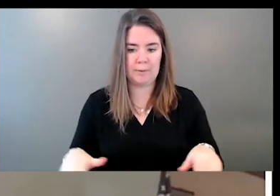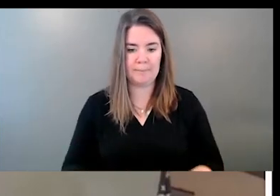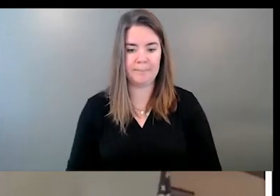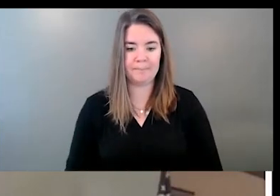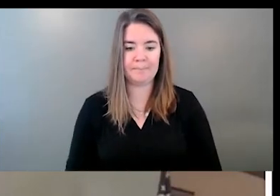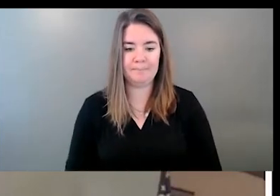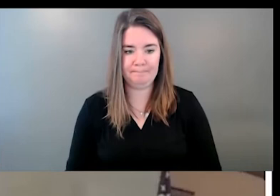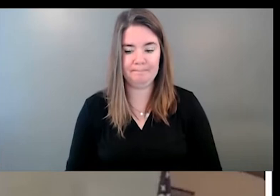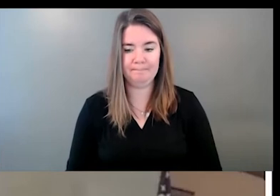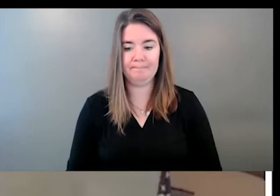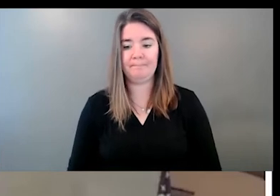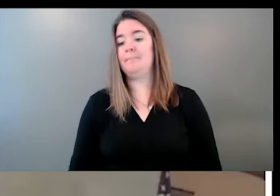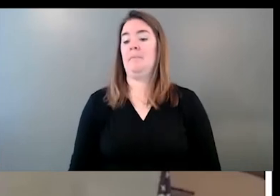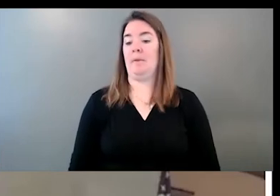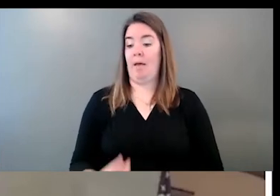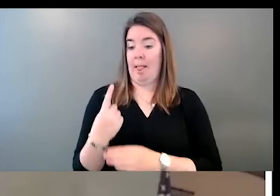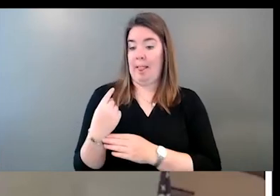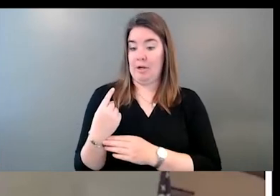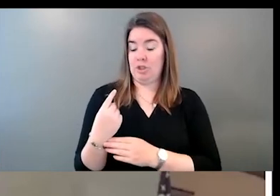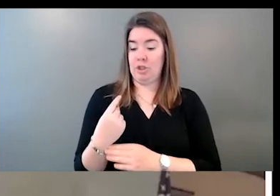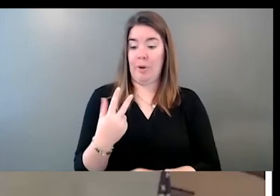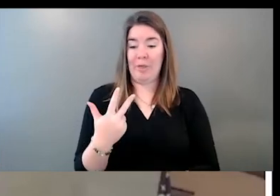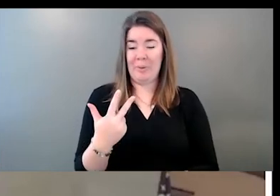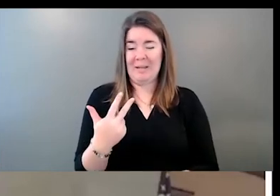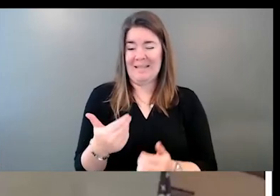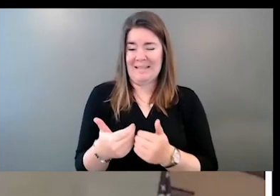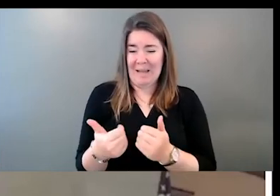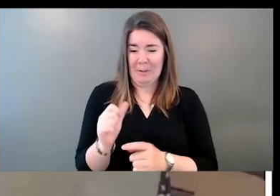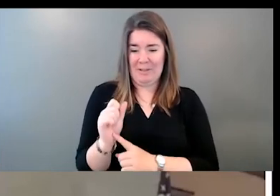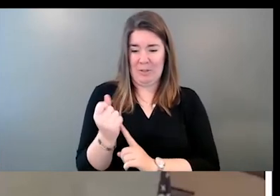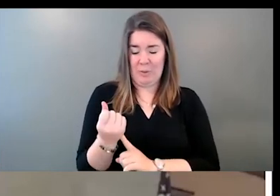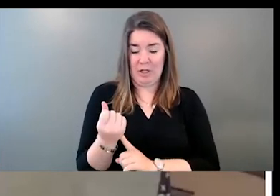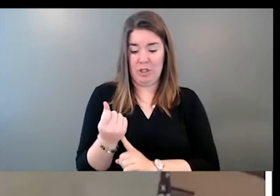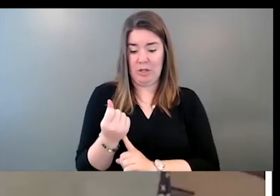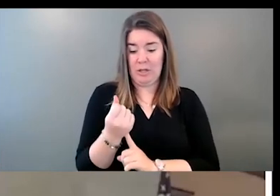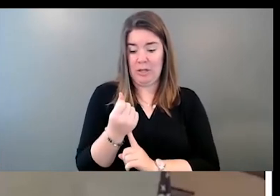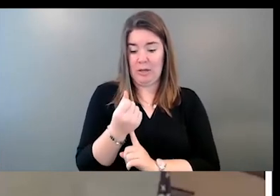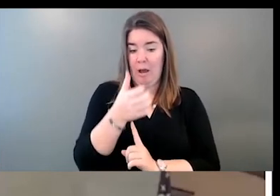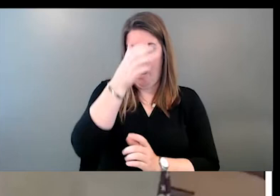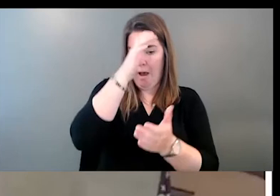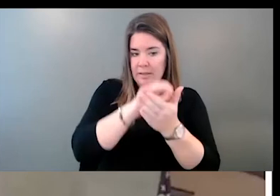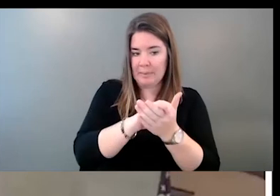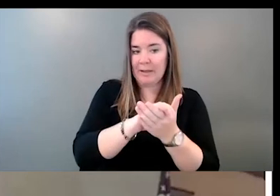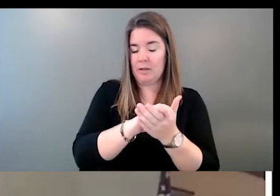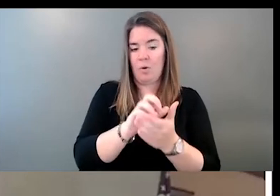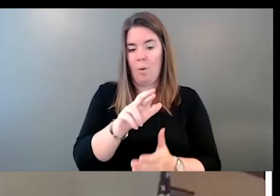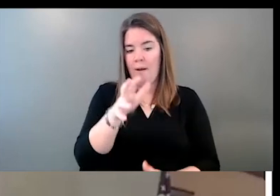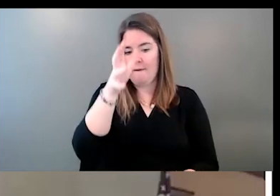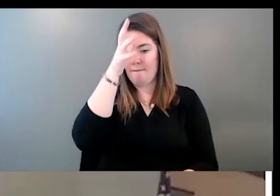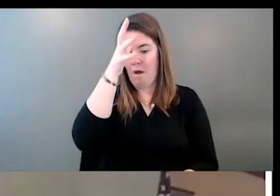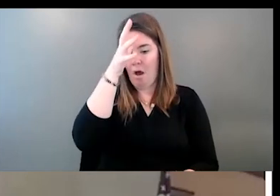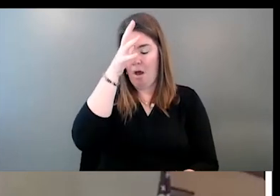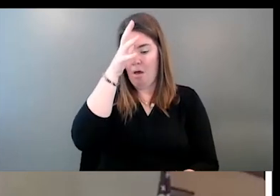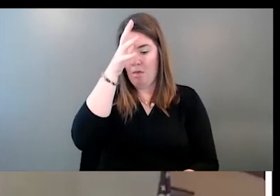This past year, there were also 3 separate cases where a husband and father annihilated his entire